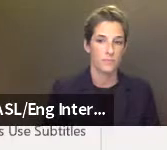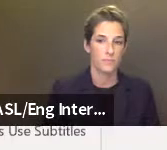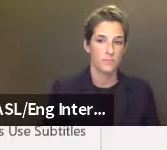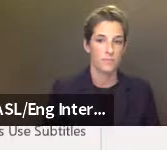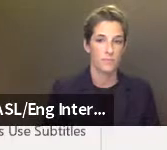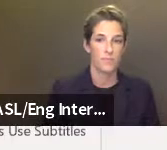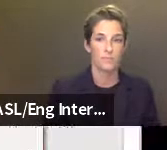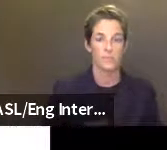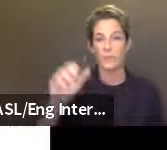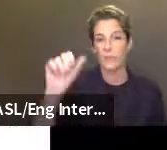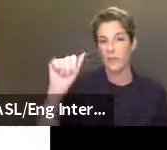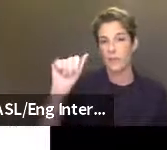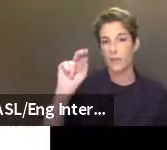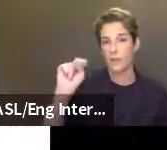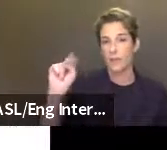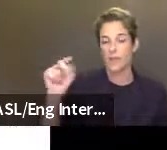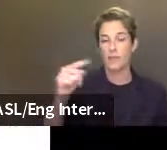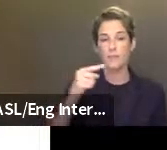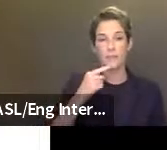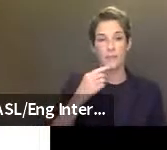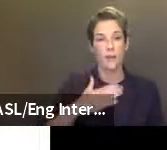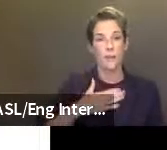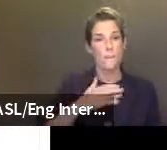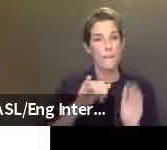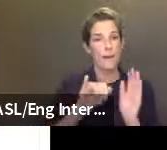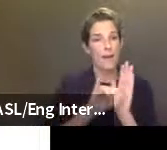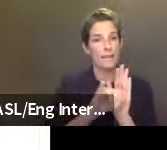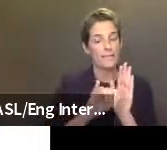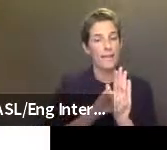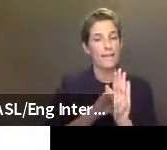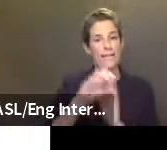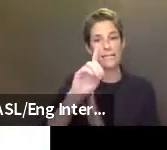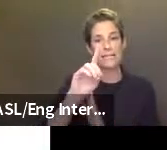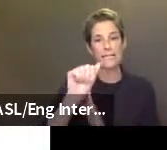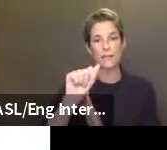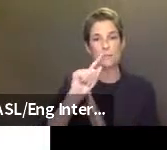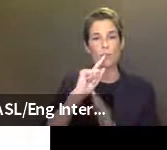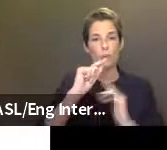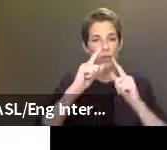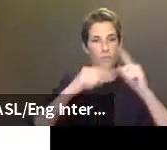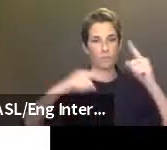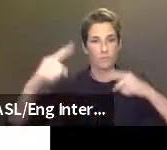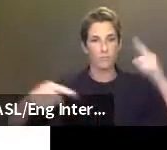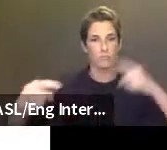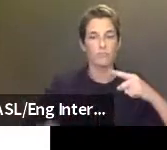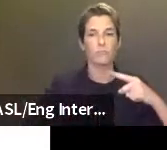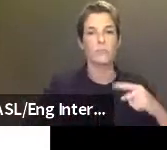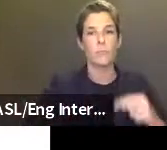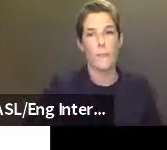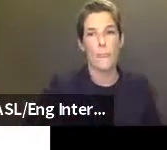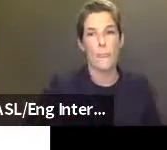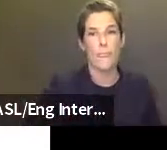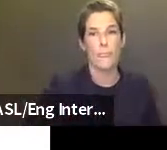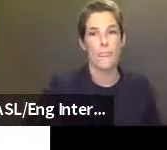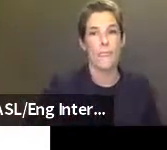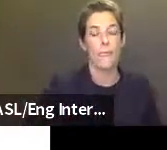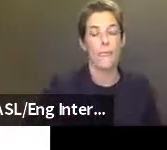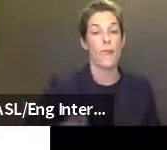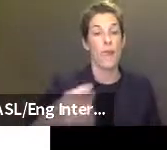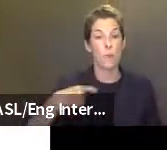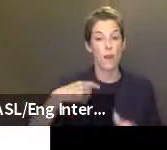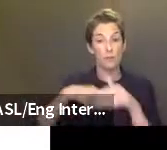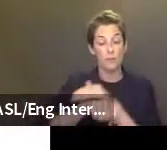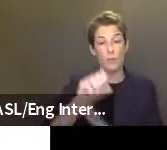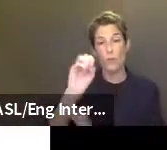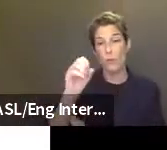My identity as disabled is multifaceted. My medical diagnosis at birth in Ohio was congenital amputation of all four